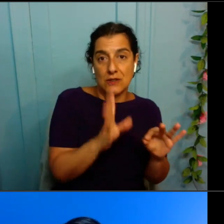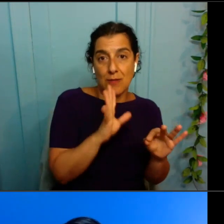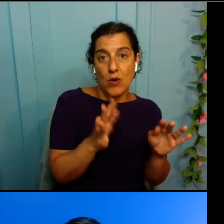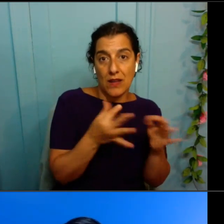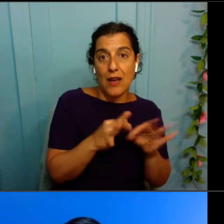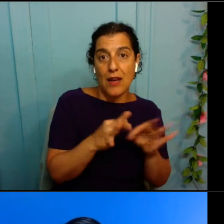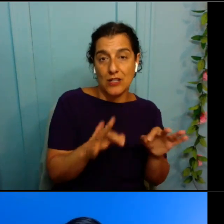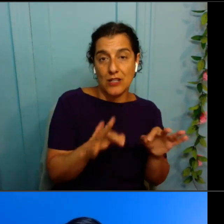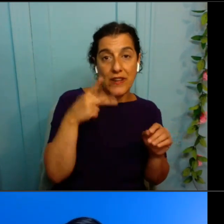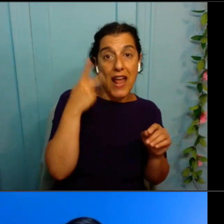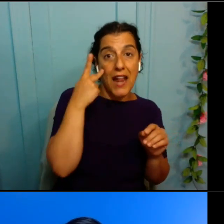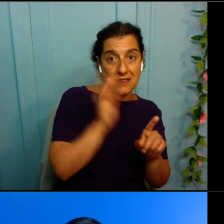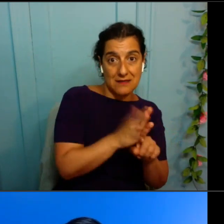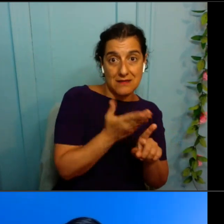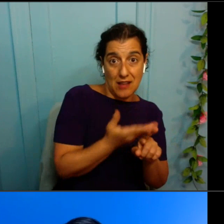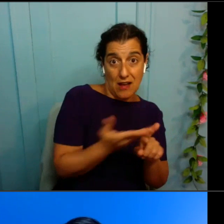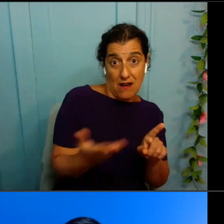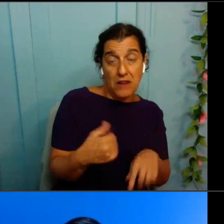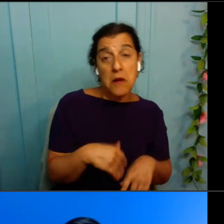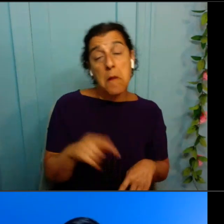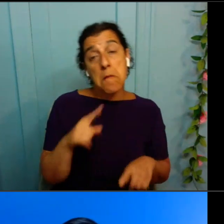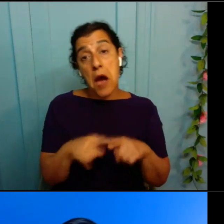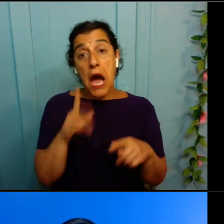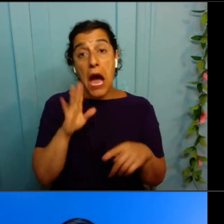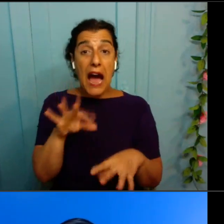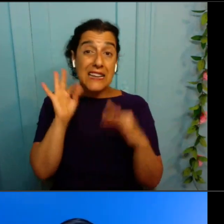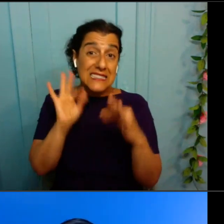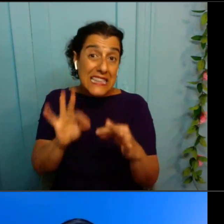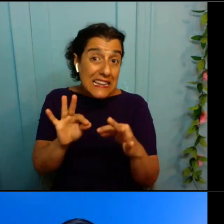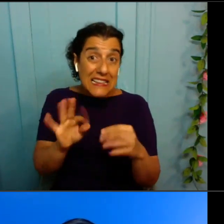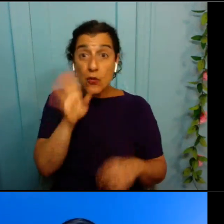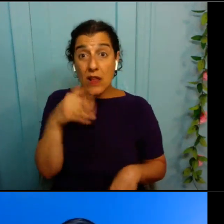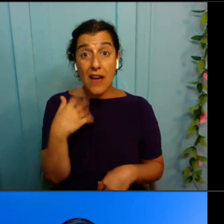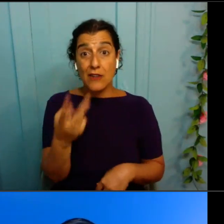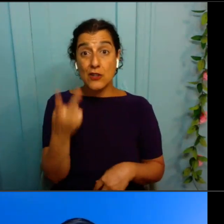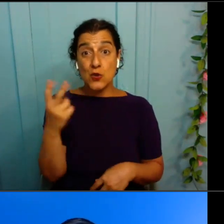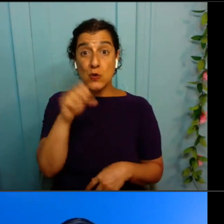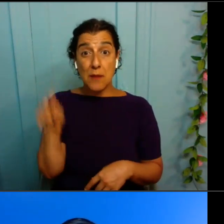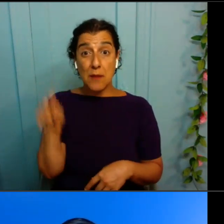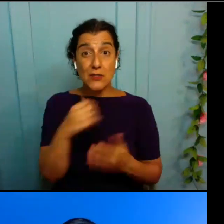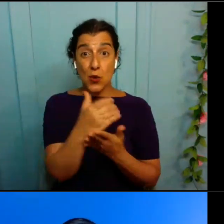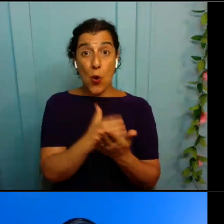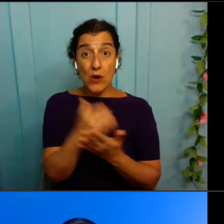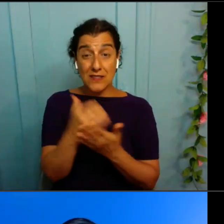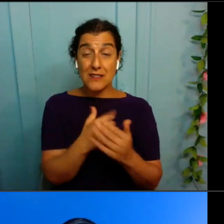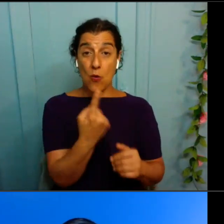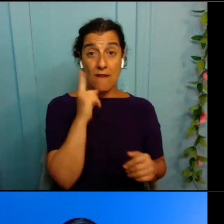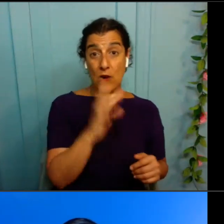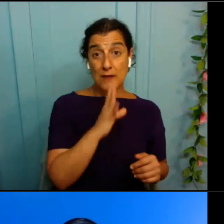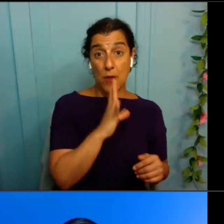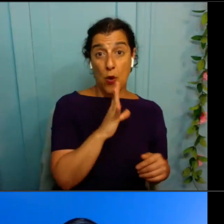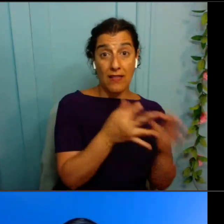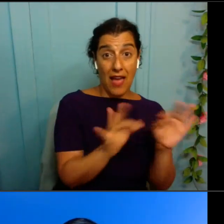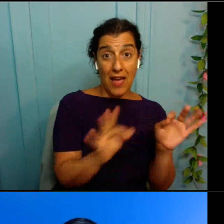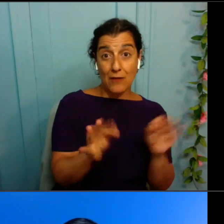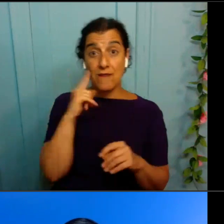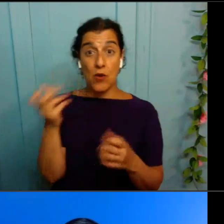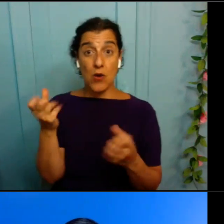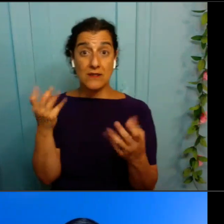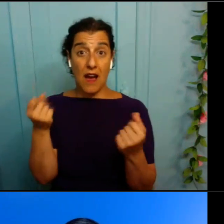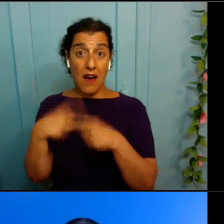phonetics. But yeah, ideally there would just be 2 semester courses, one for spoken language, one for sign language.